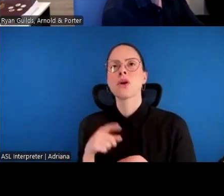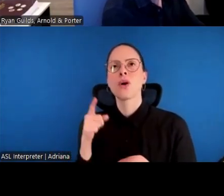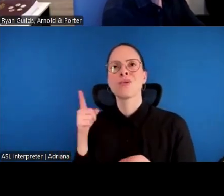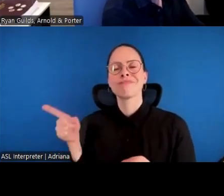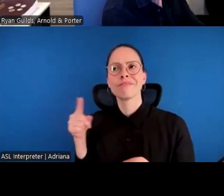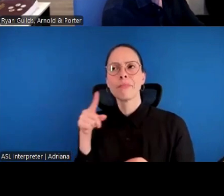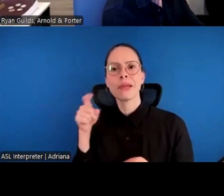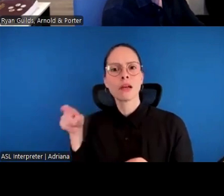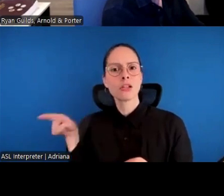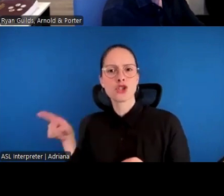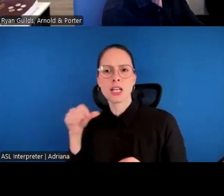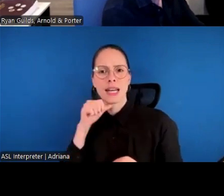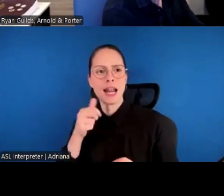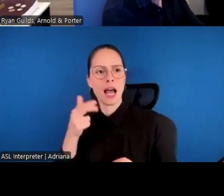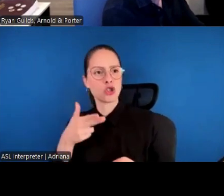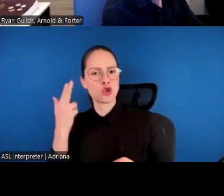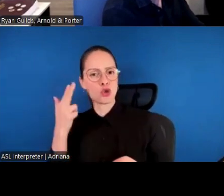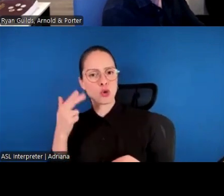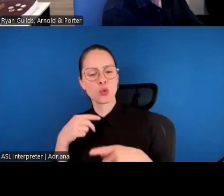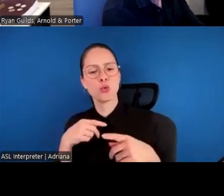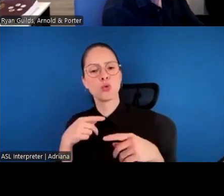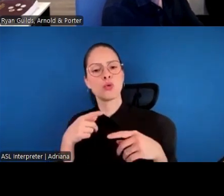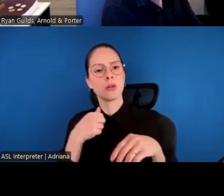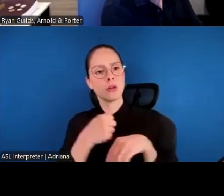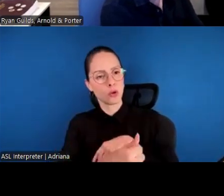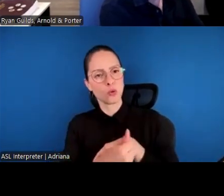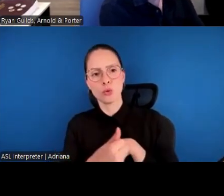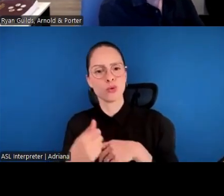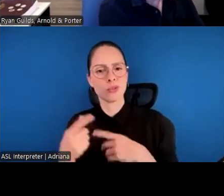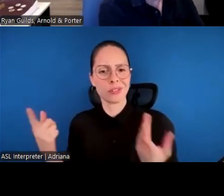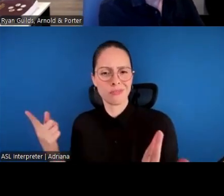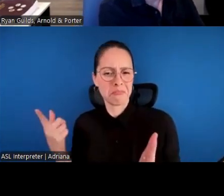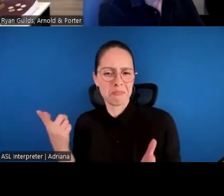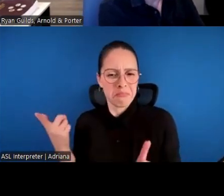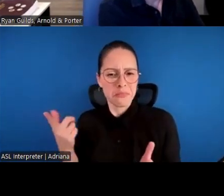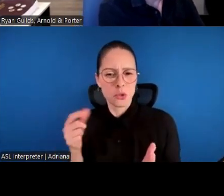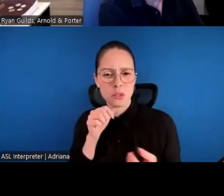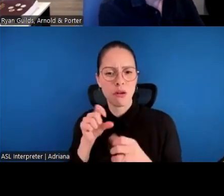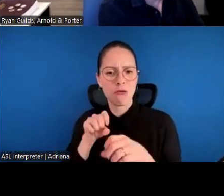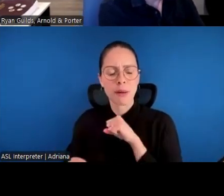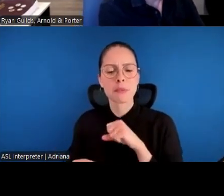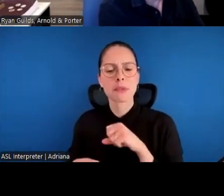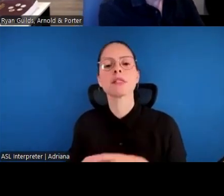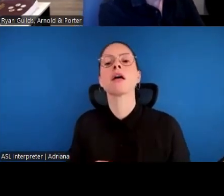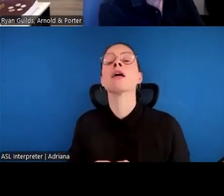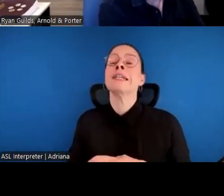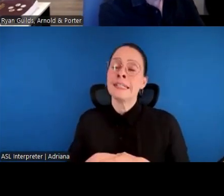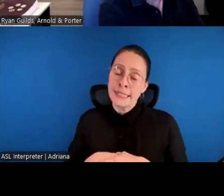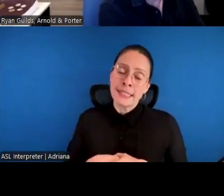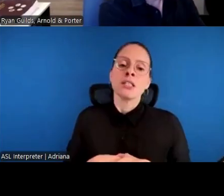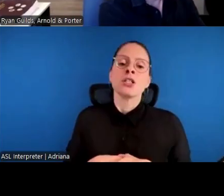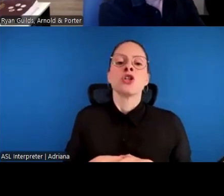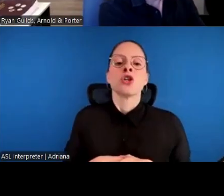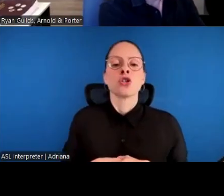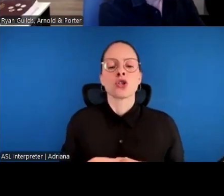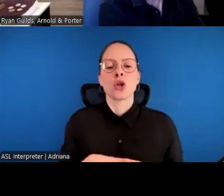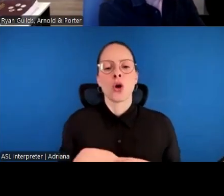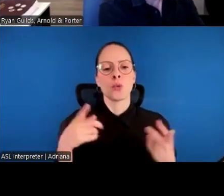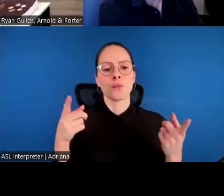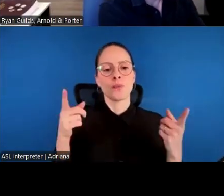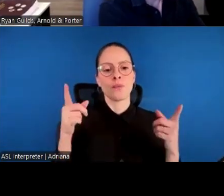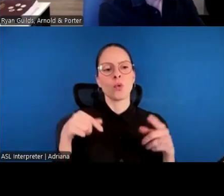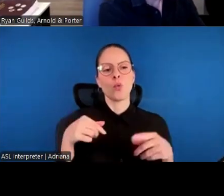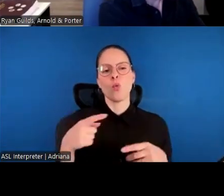case. So in the meantime, we were able to get an expert, Mila Nader. She was